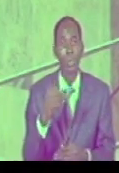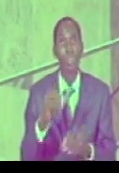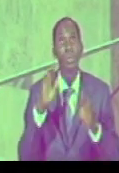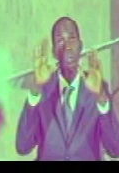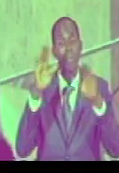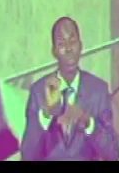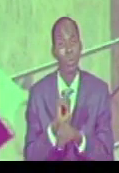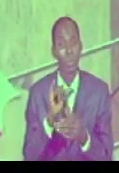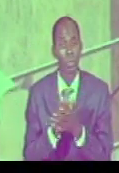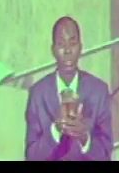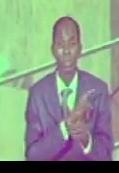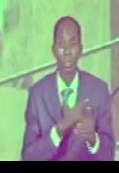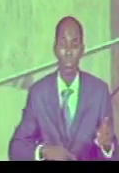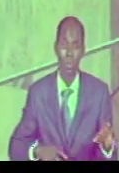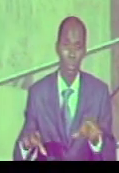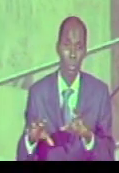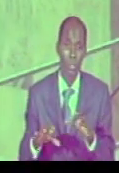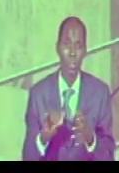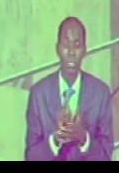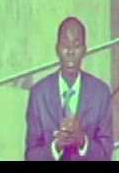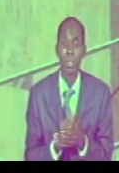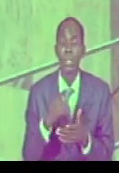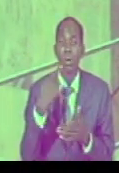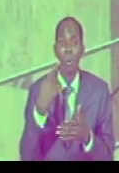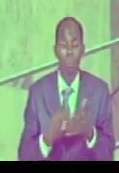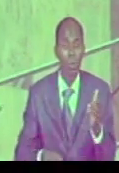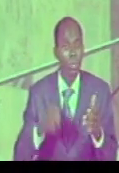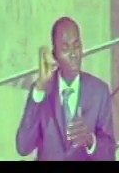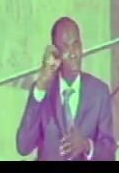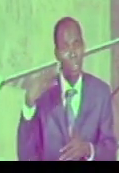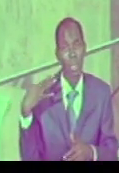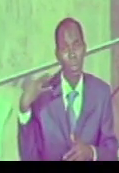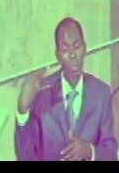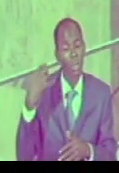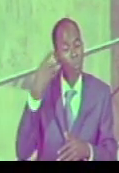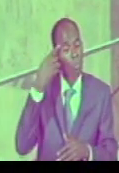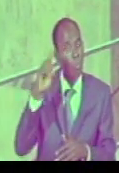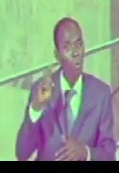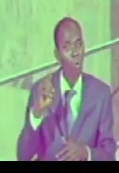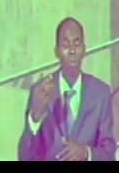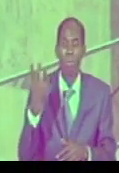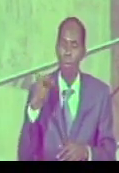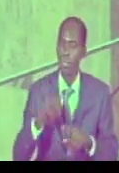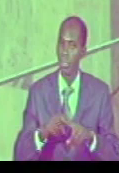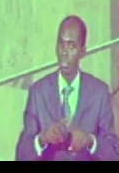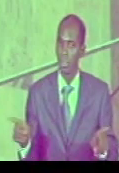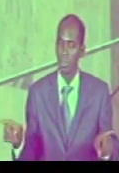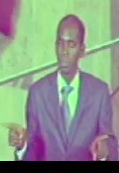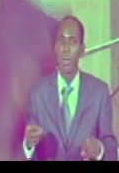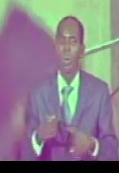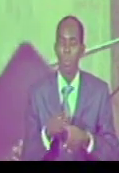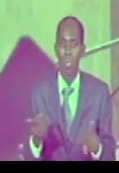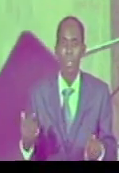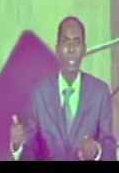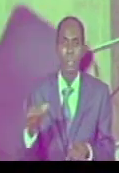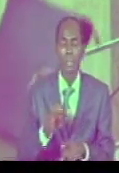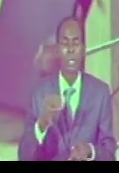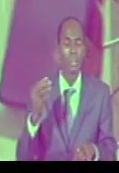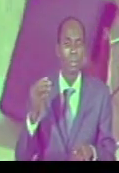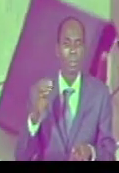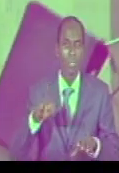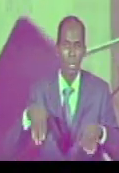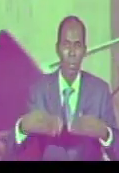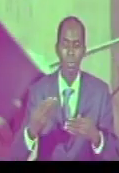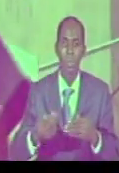that the post I applied for was not what they gave me. It was something lower. They upgraded me. I was supposed to